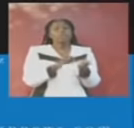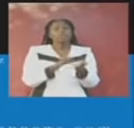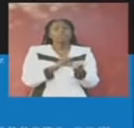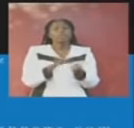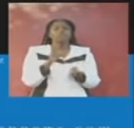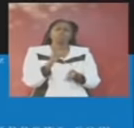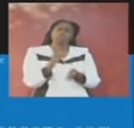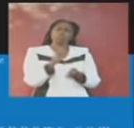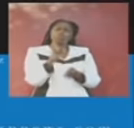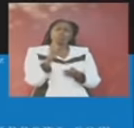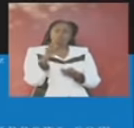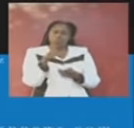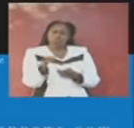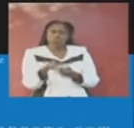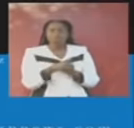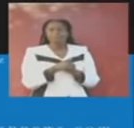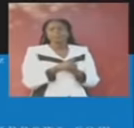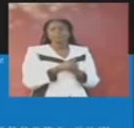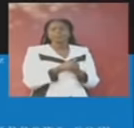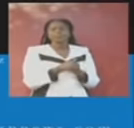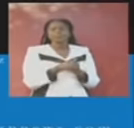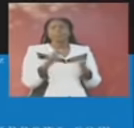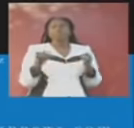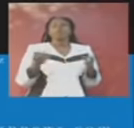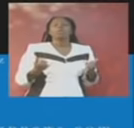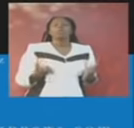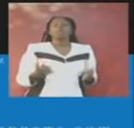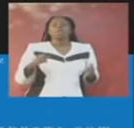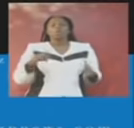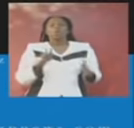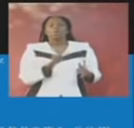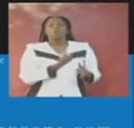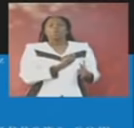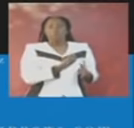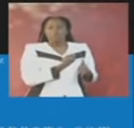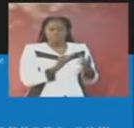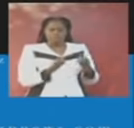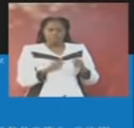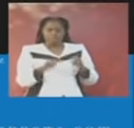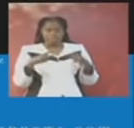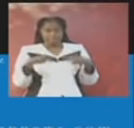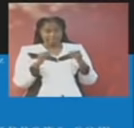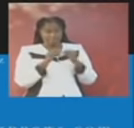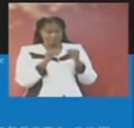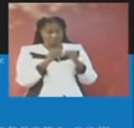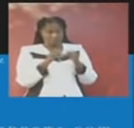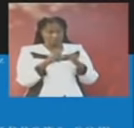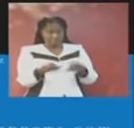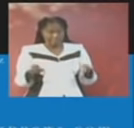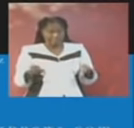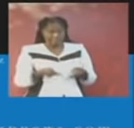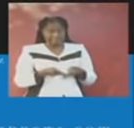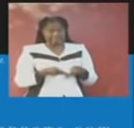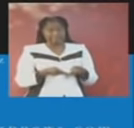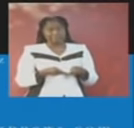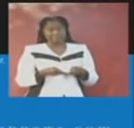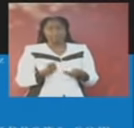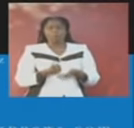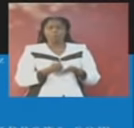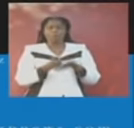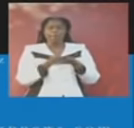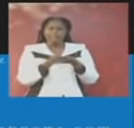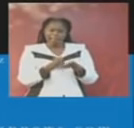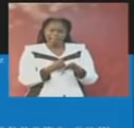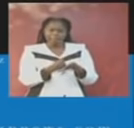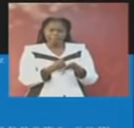As we move to have more private facilities helping with quarantine, can you give